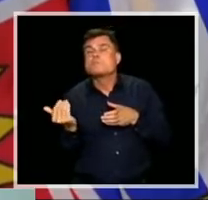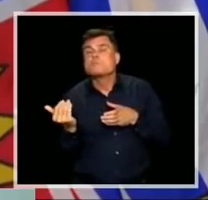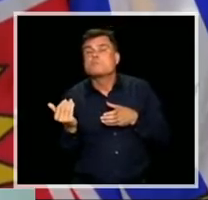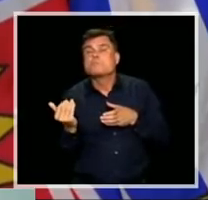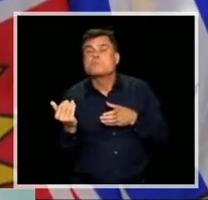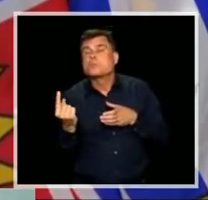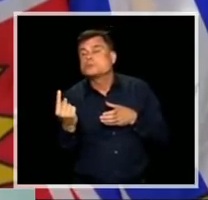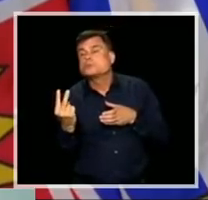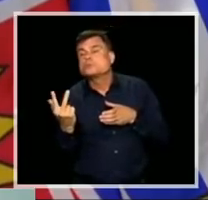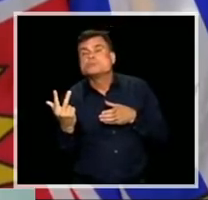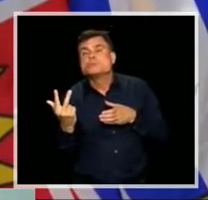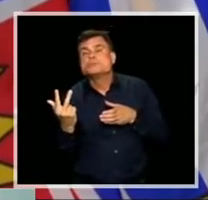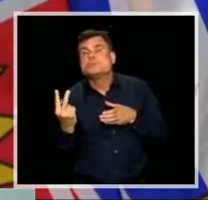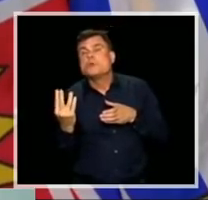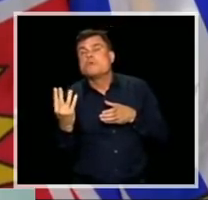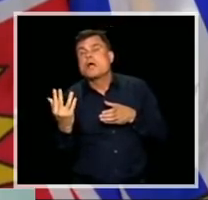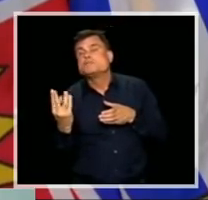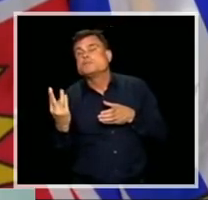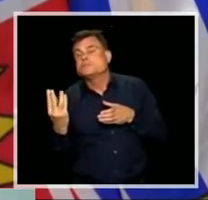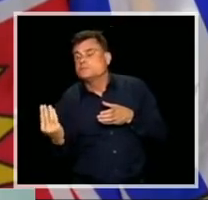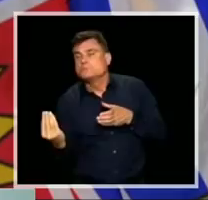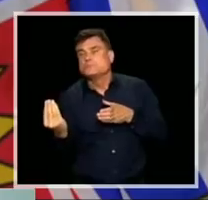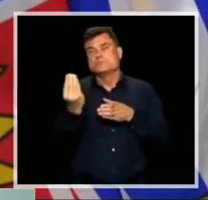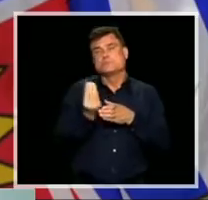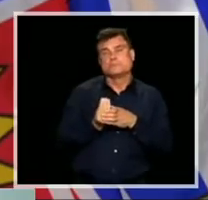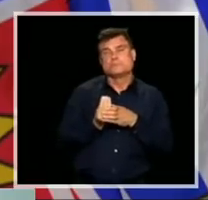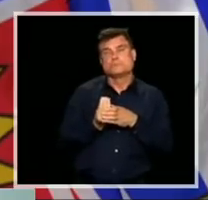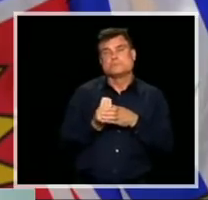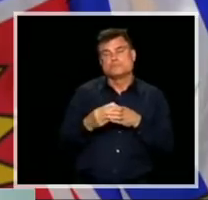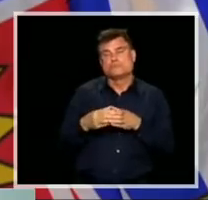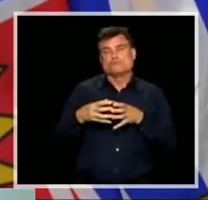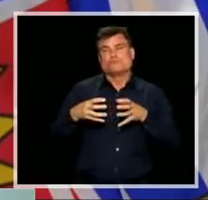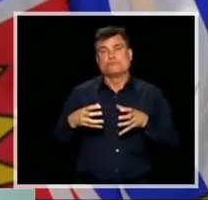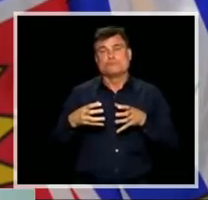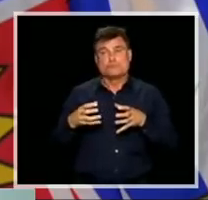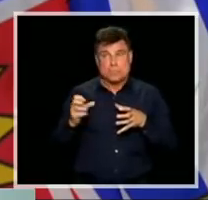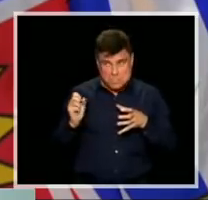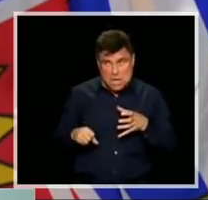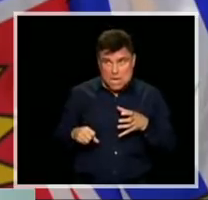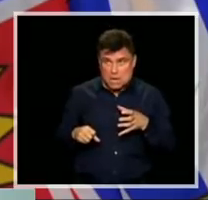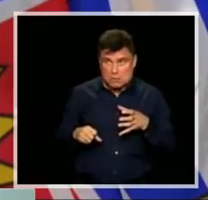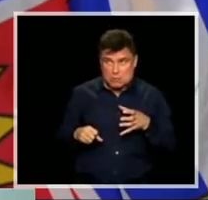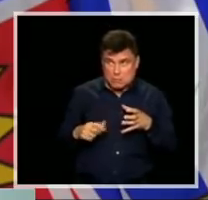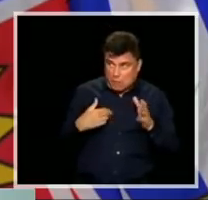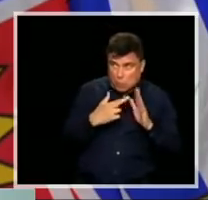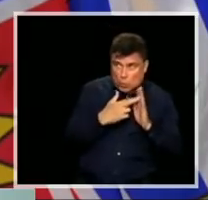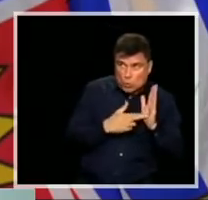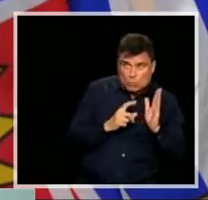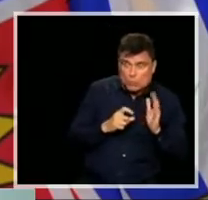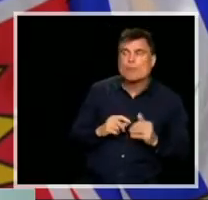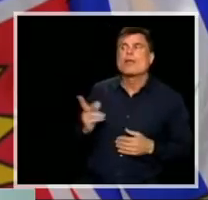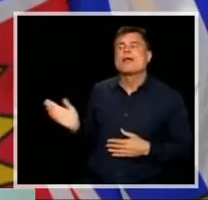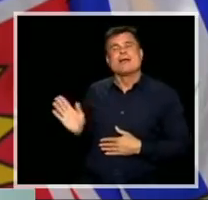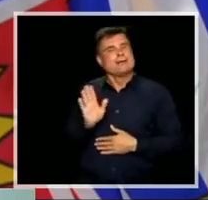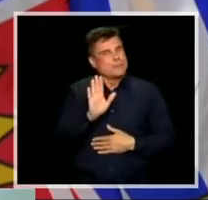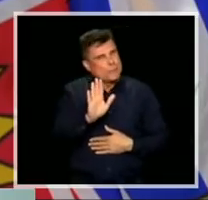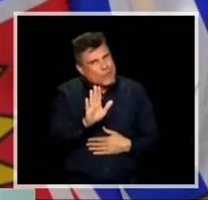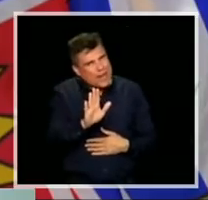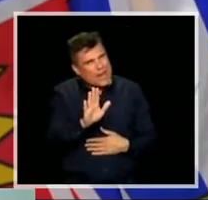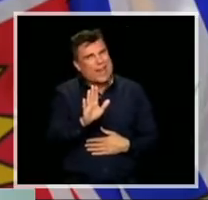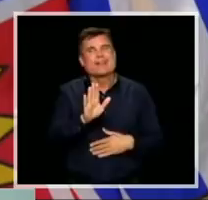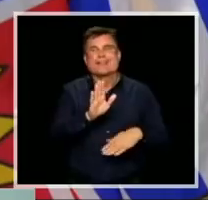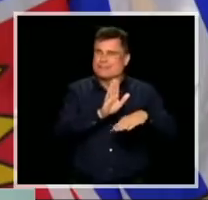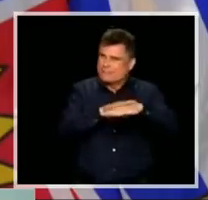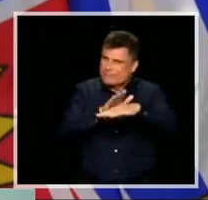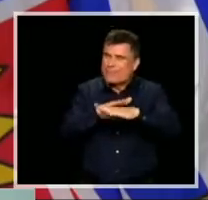you're continuing to work from home and do things remotely, then you might want to expand to another family or household or group.